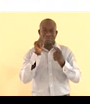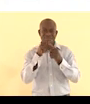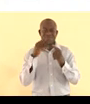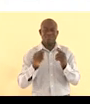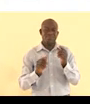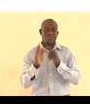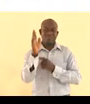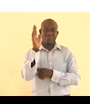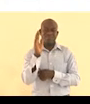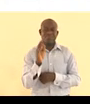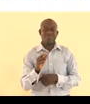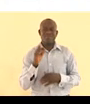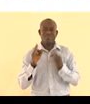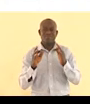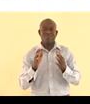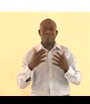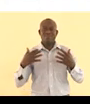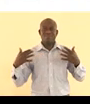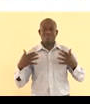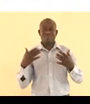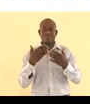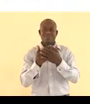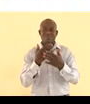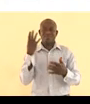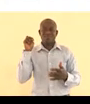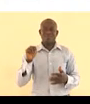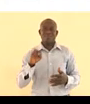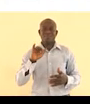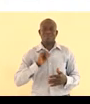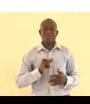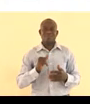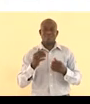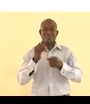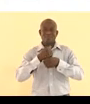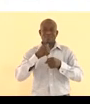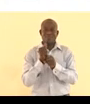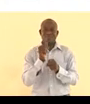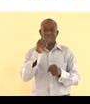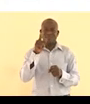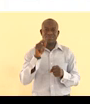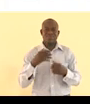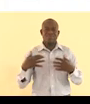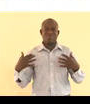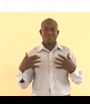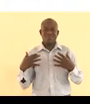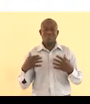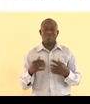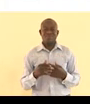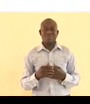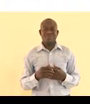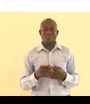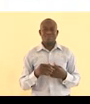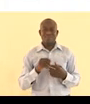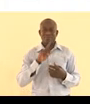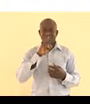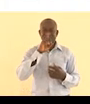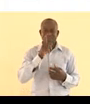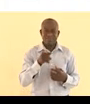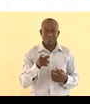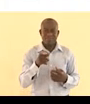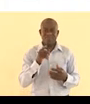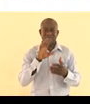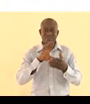Or if you are dismayed before them, I will make you dismayed. The Lord promises to make his prophet